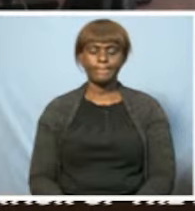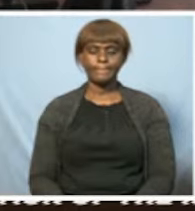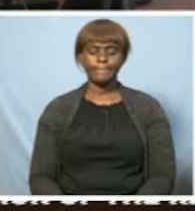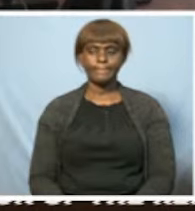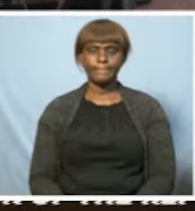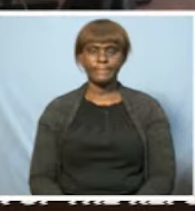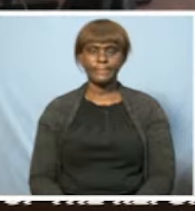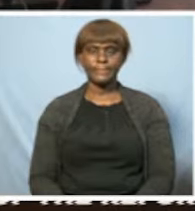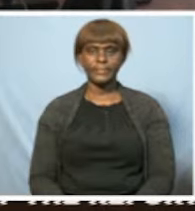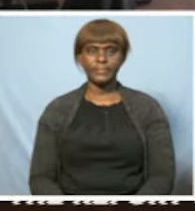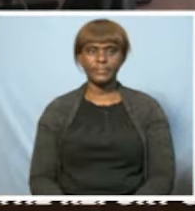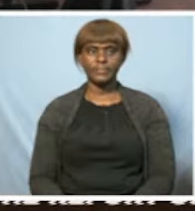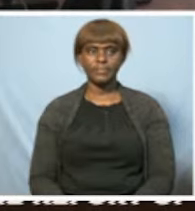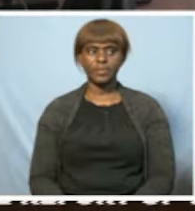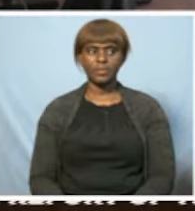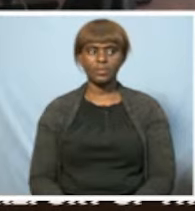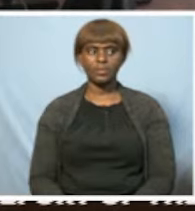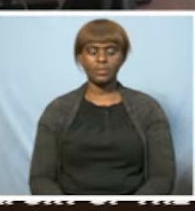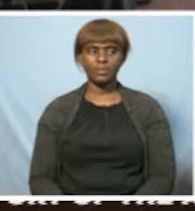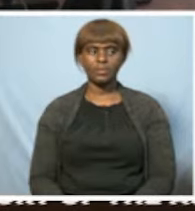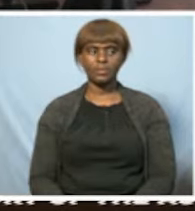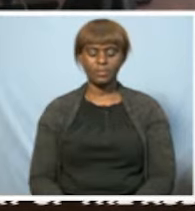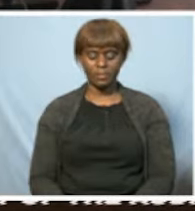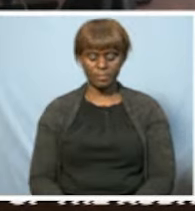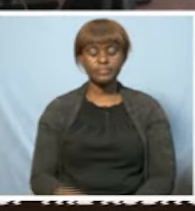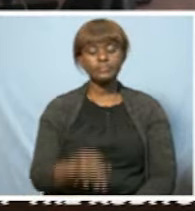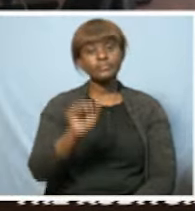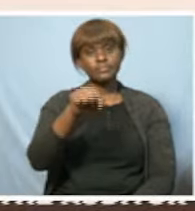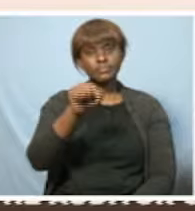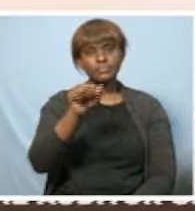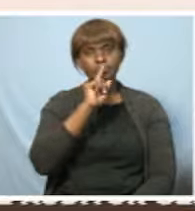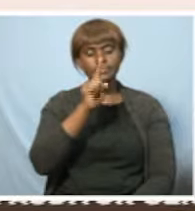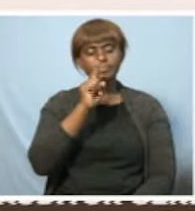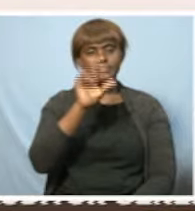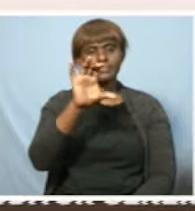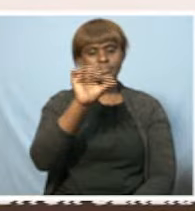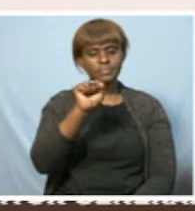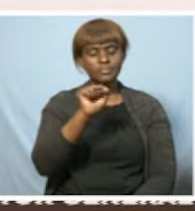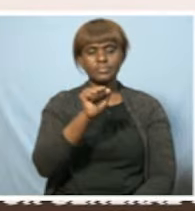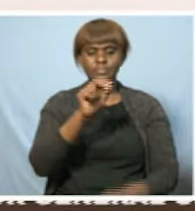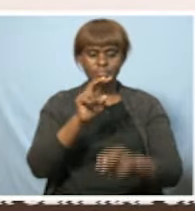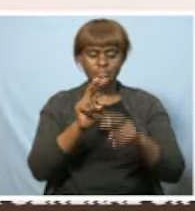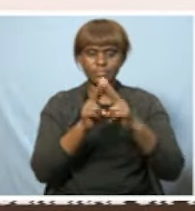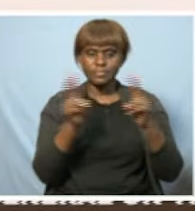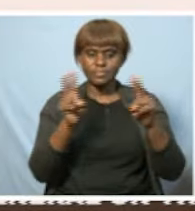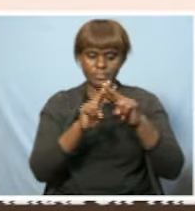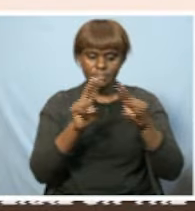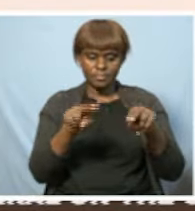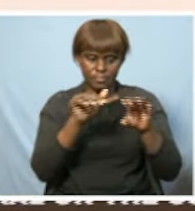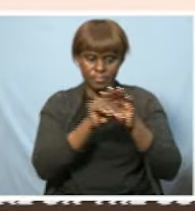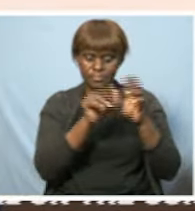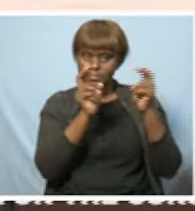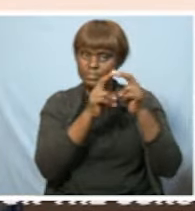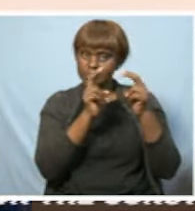Yes, yes. So, Chair, on the contract